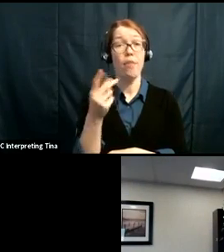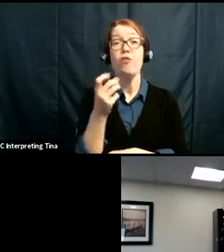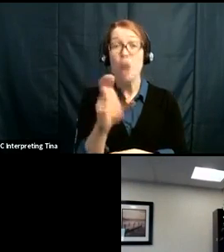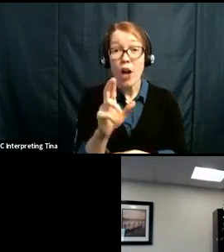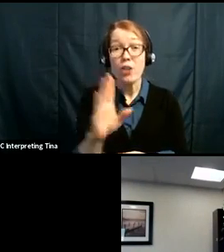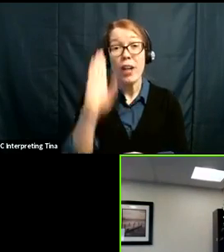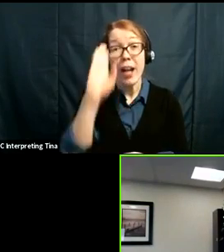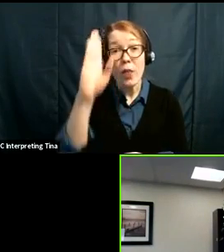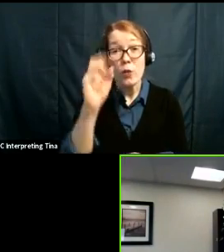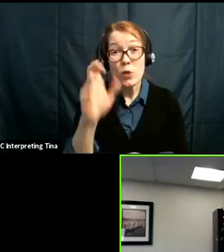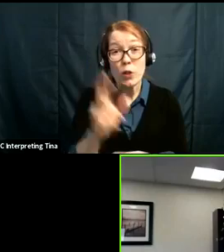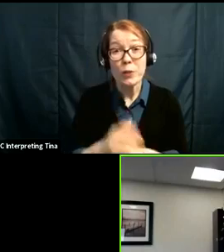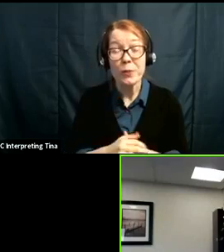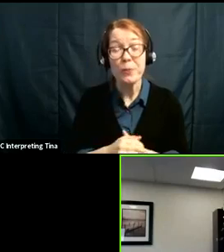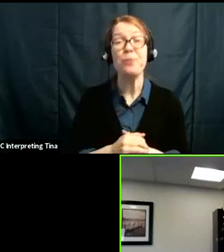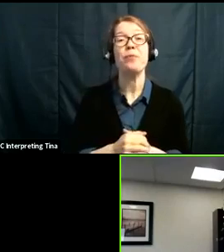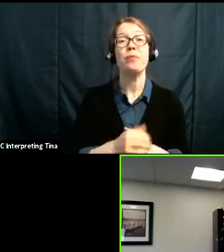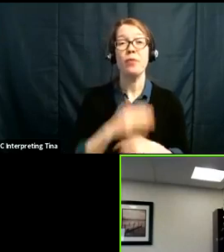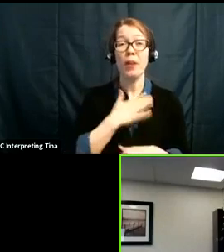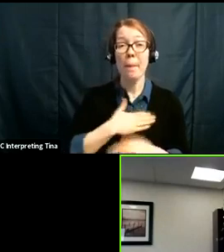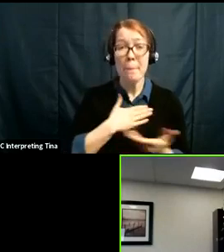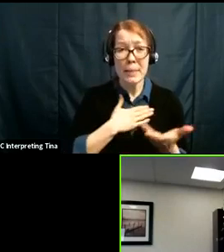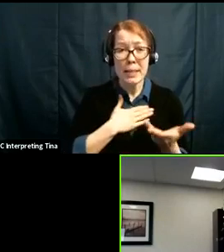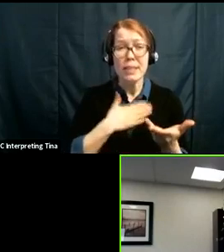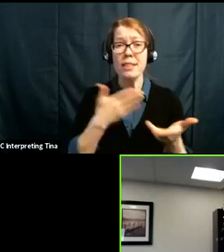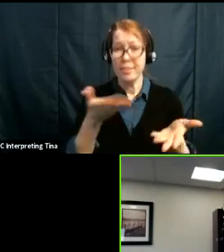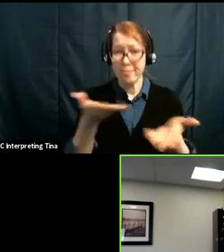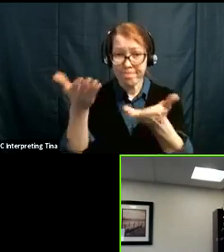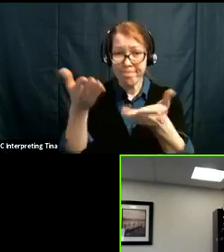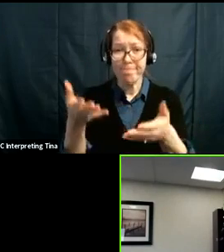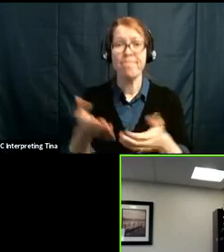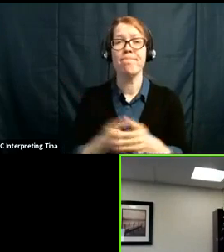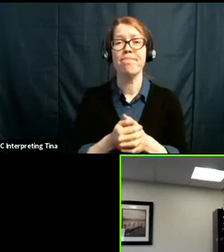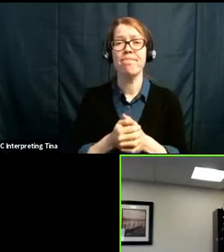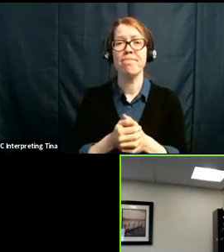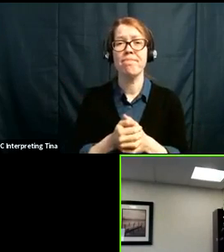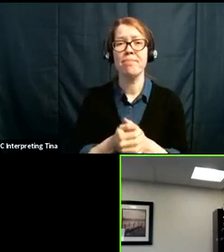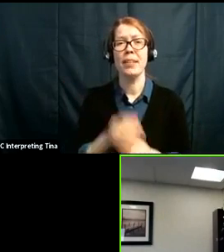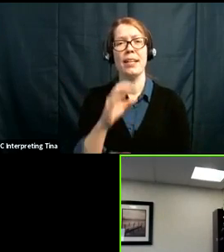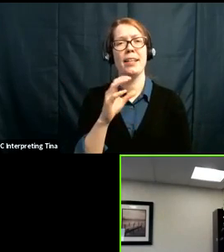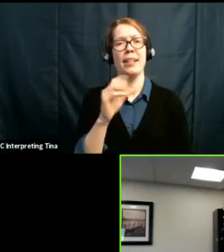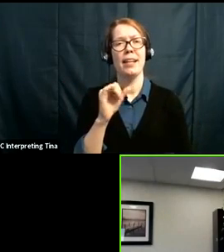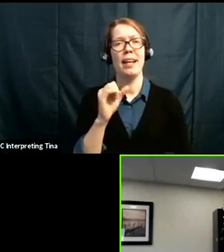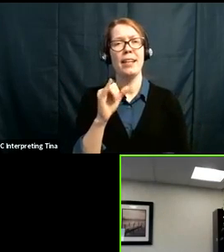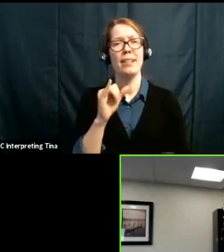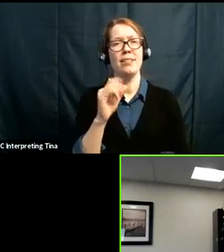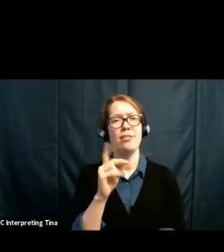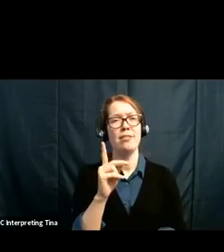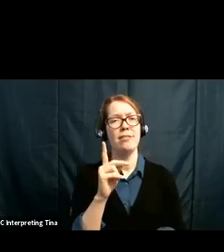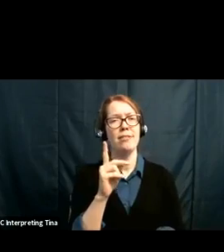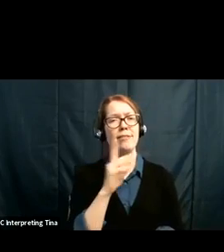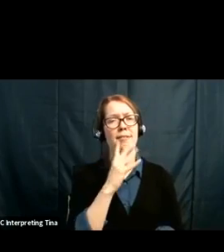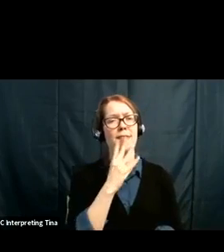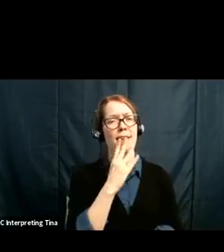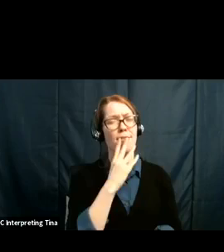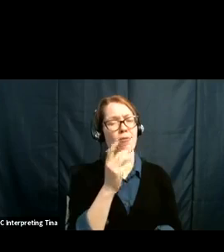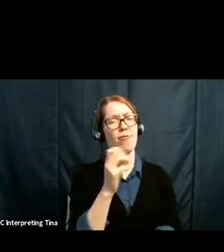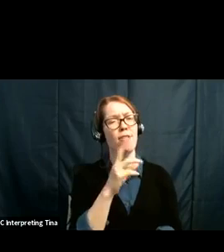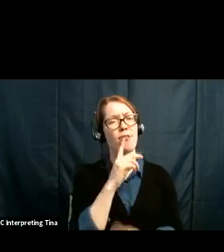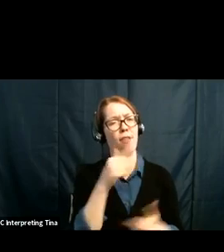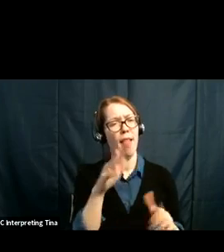sir. Good morning. Please take it away. Well, thank you, and thank you for allowing me to participate in this